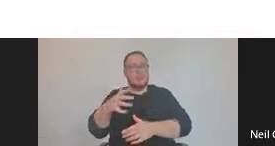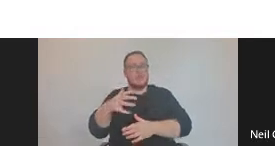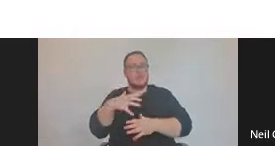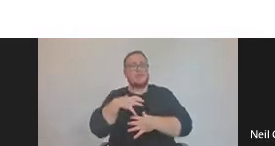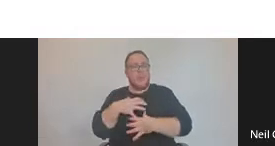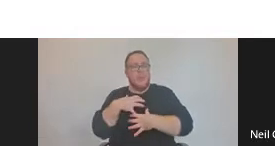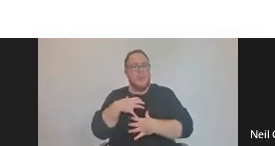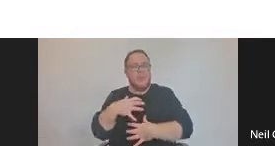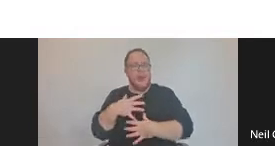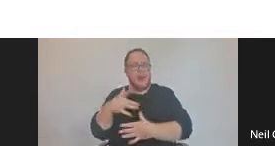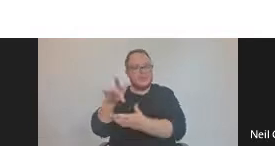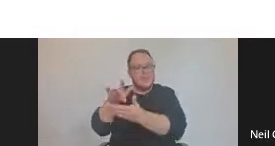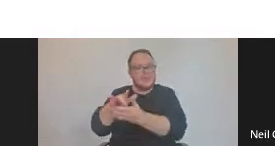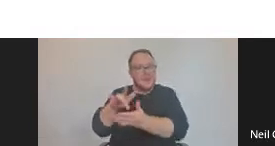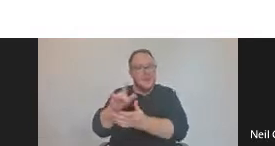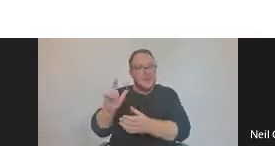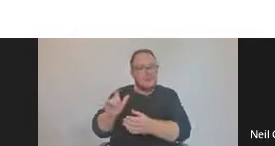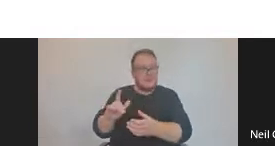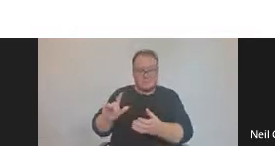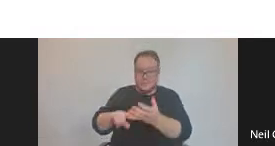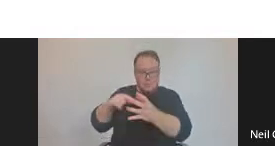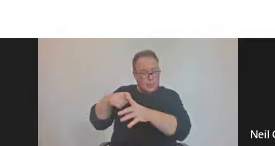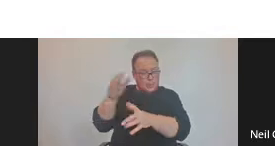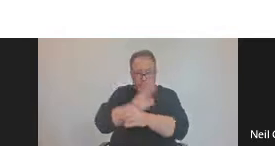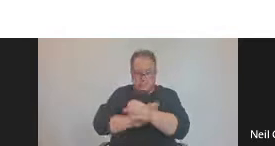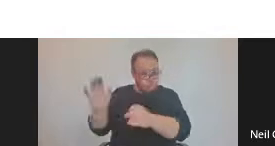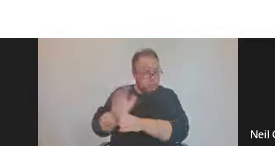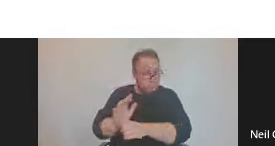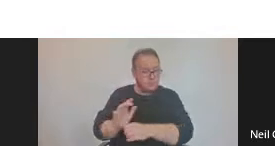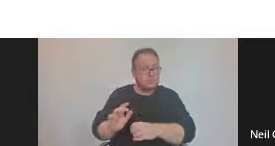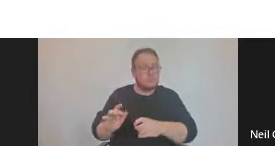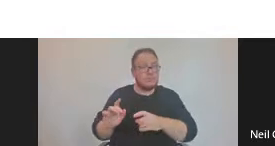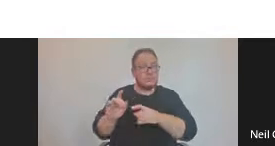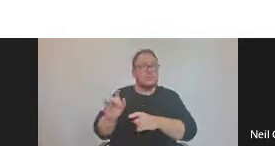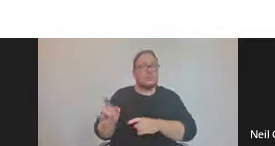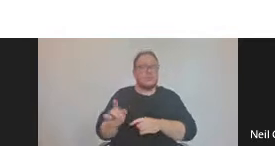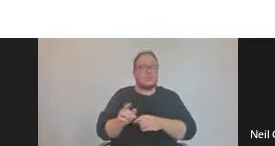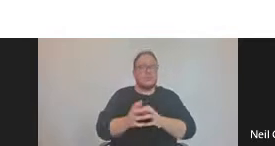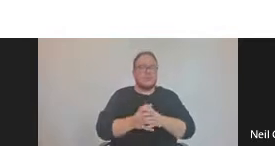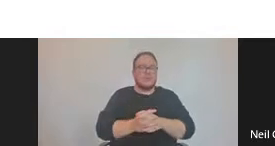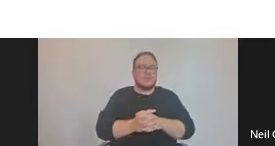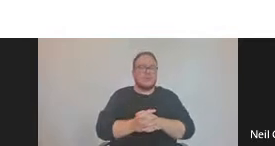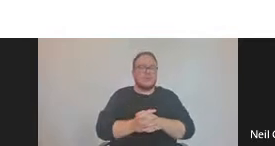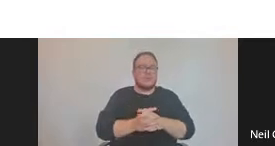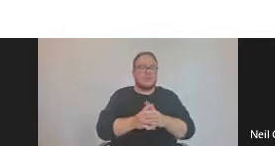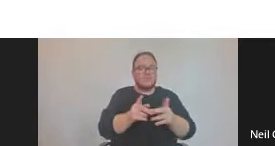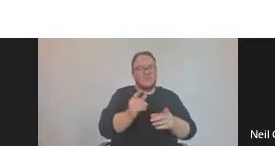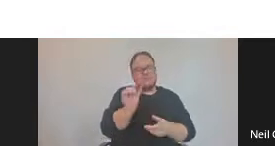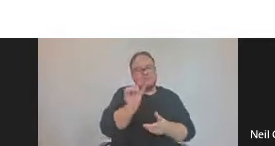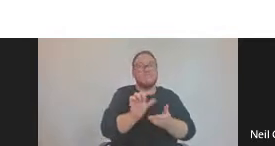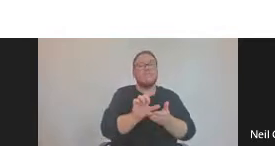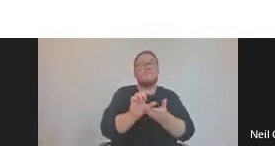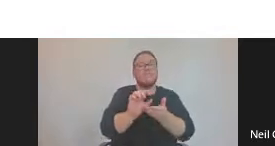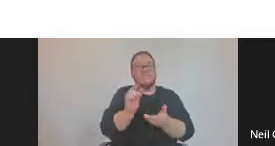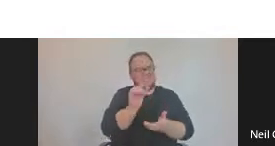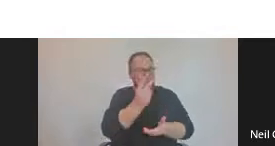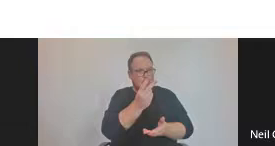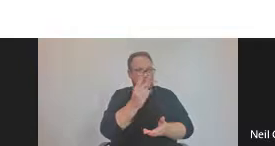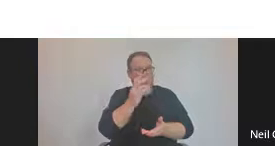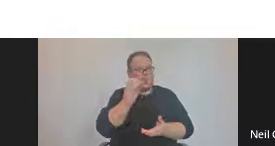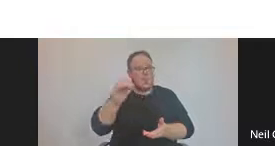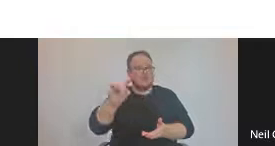an exemplar both regionally and nationally. It seems like a relatively small amount of money, but another £200,000 funding to tackle health